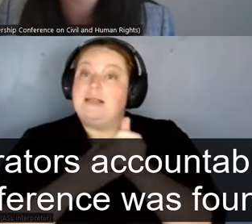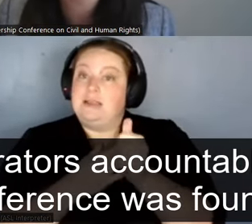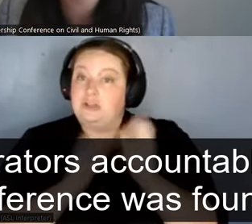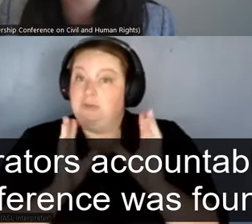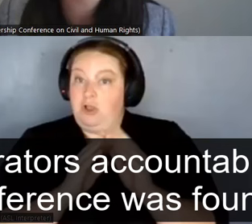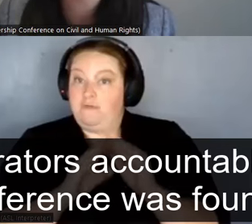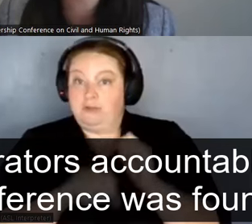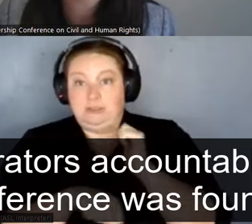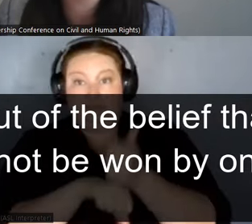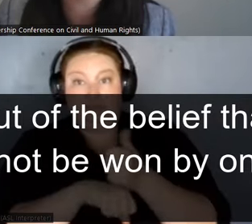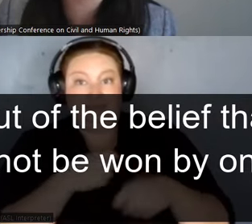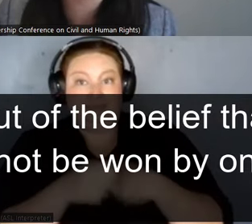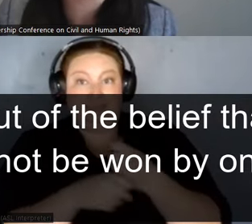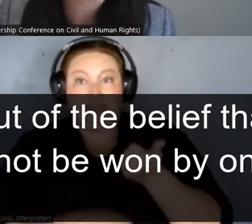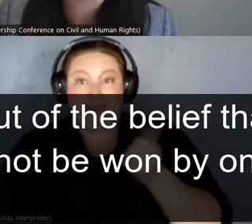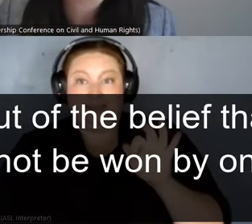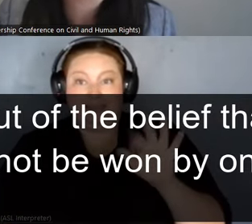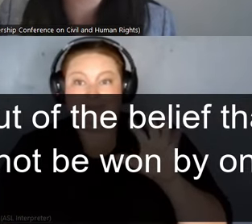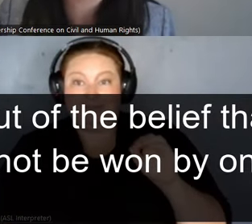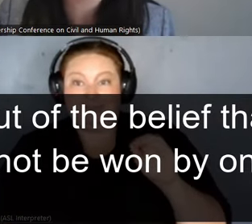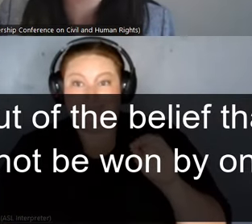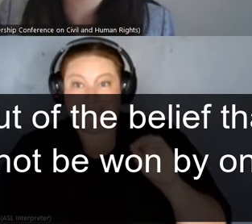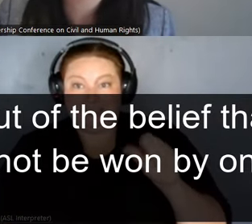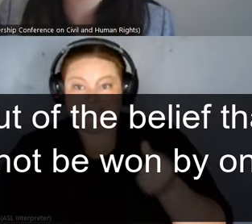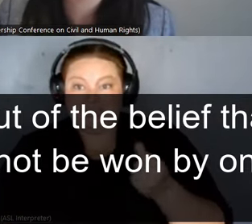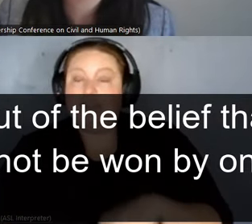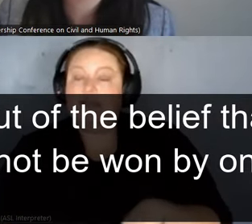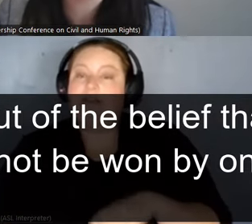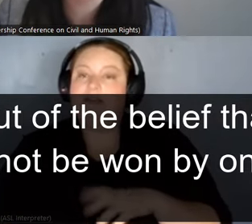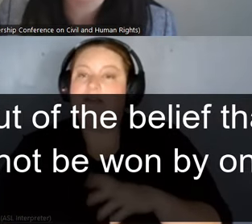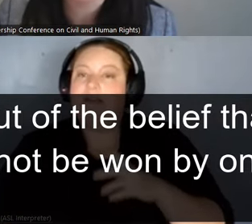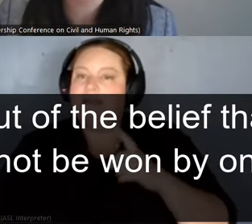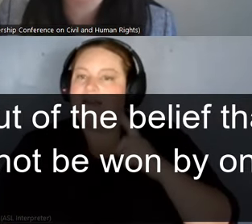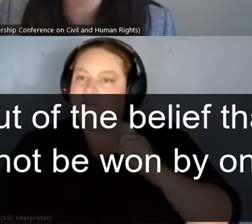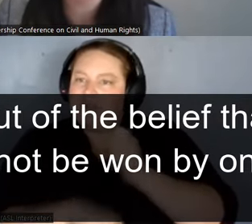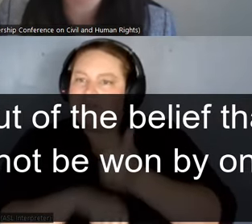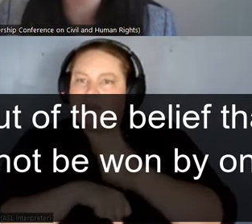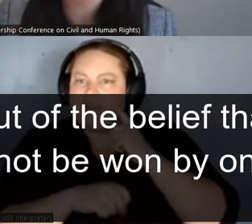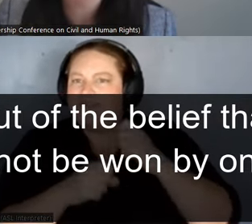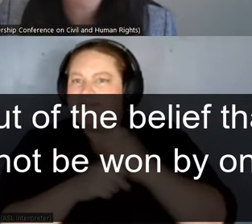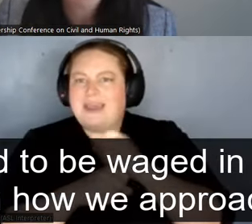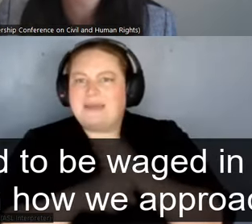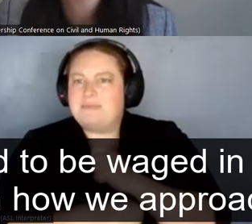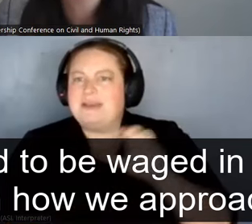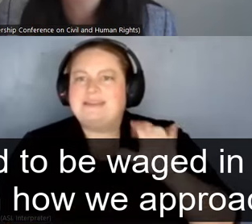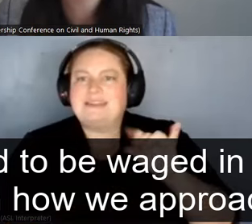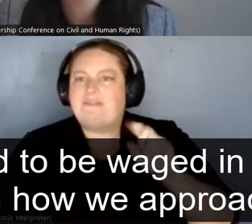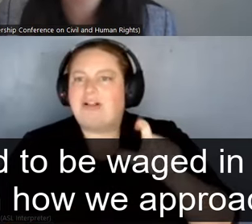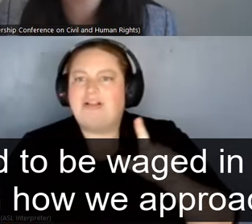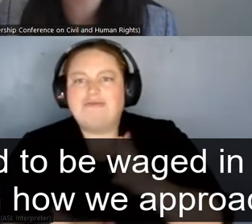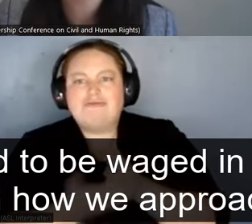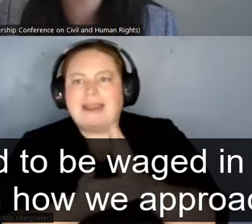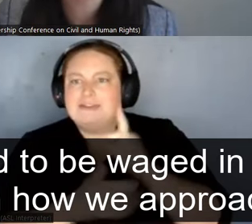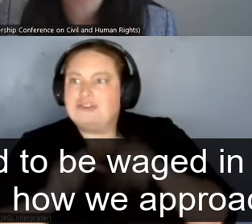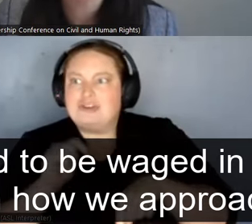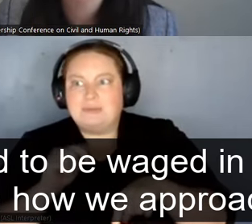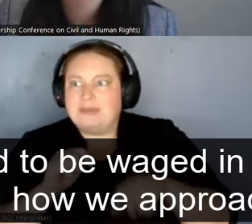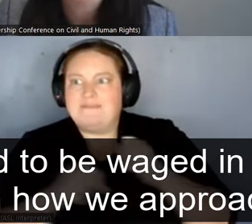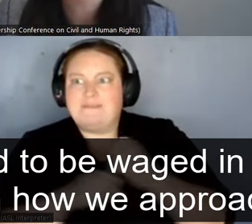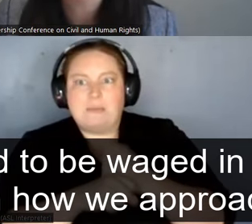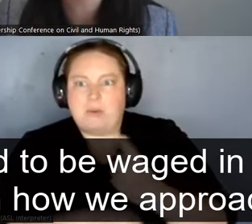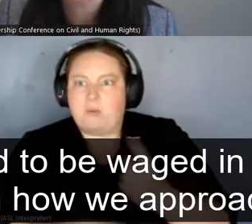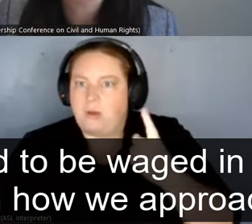in 1950, it was founded out of the belief that the fight for civil rights could not be won by one group alone, but needed to be waged in